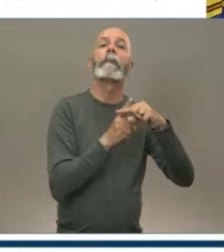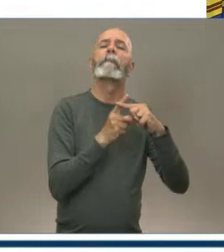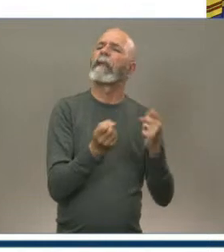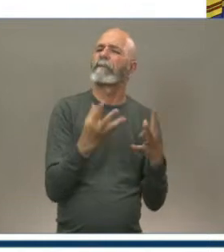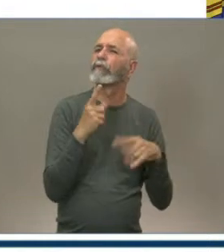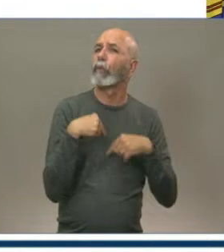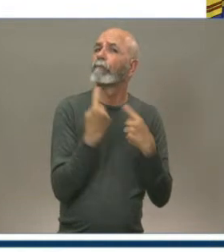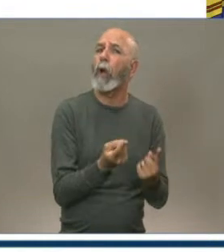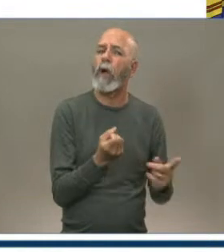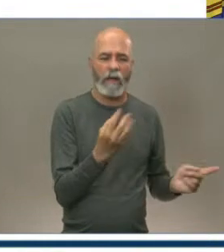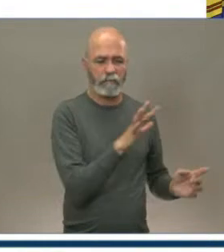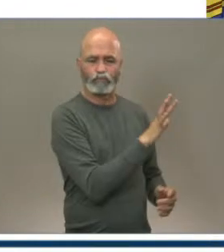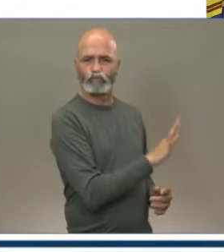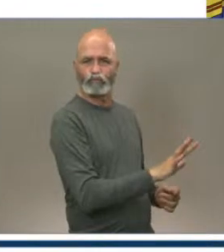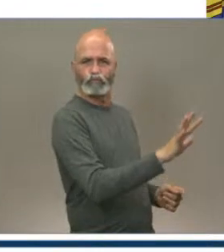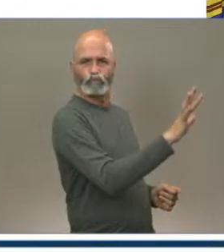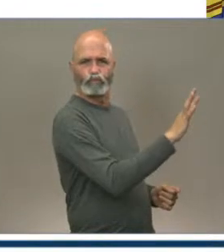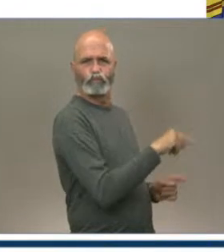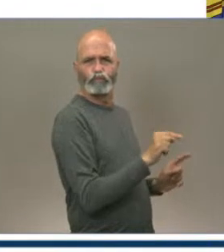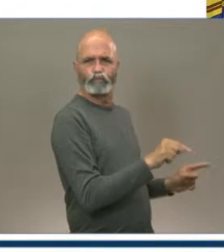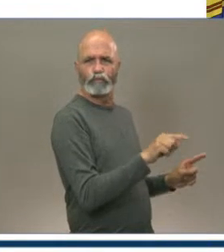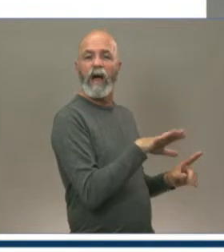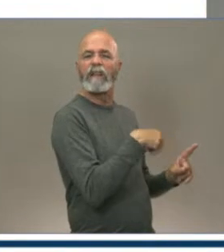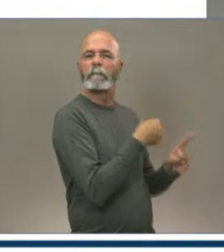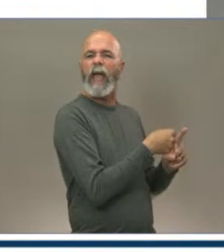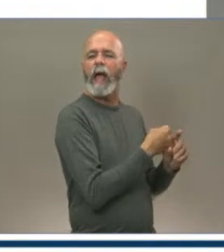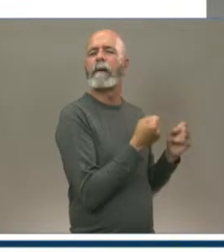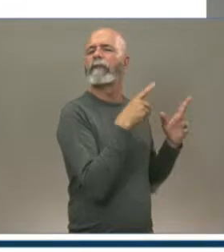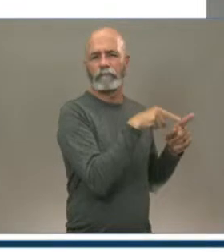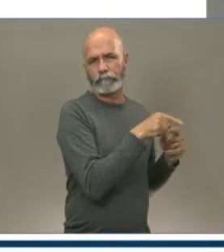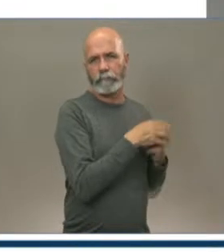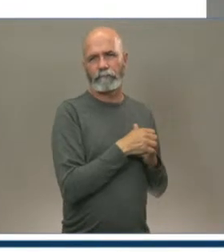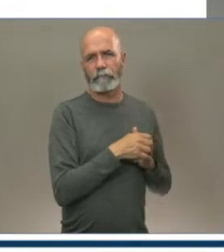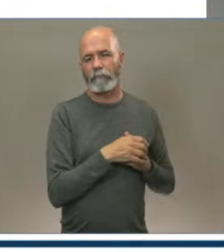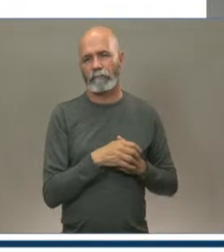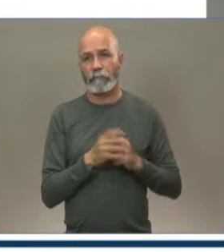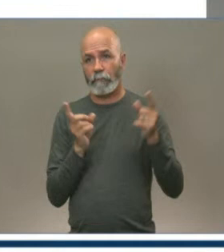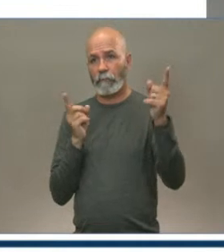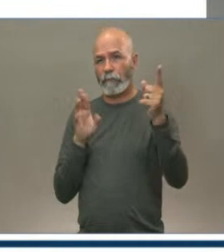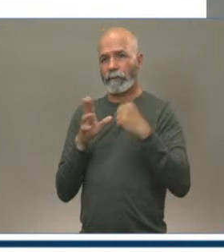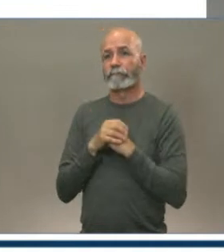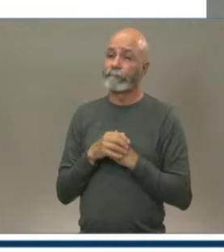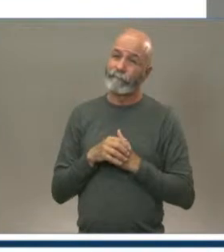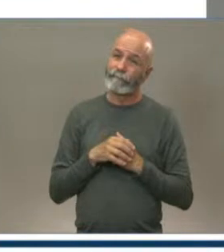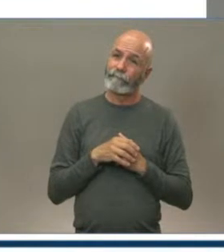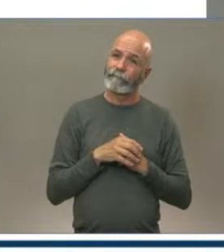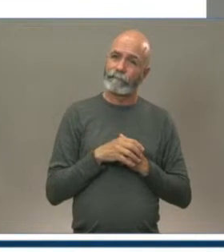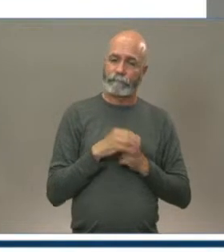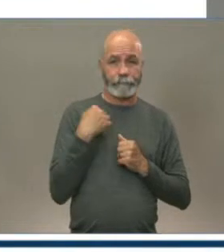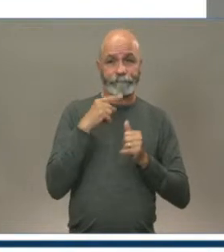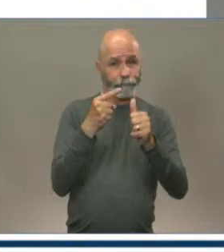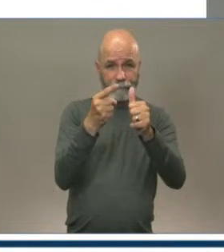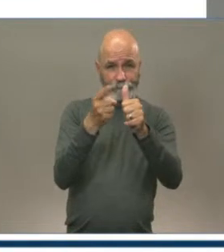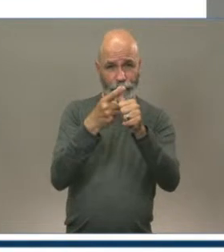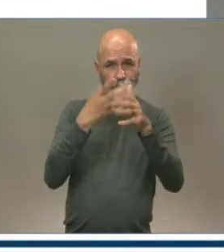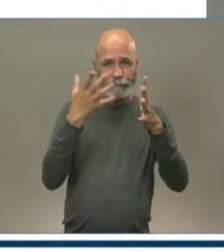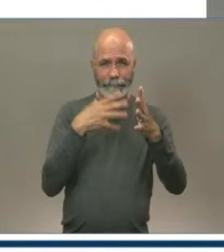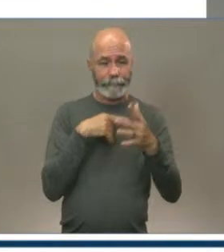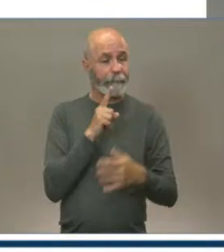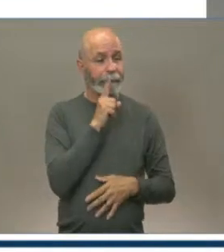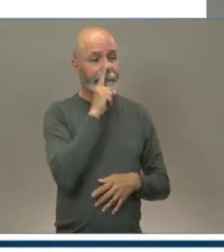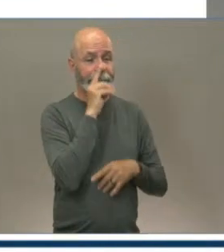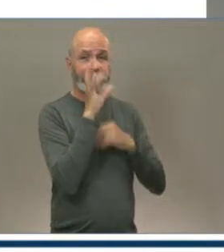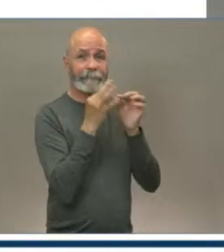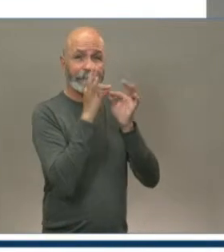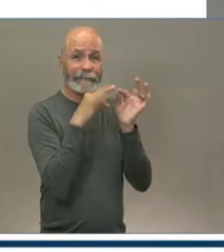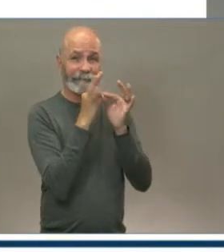So we absolutely want to make sure we're testing people where appropriate. Even though our testing numbers have come